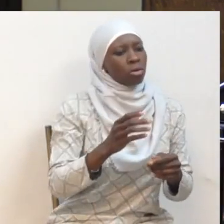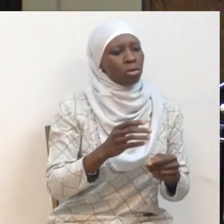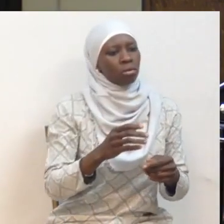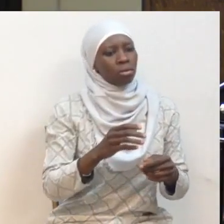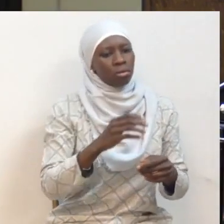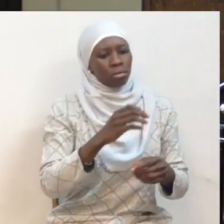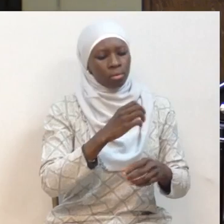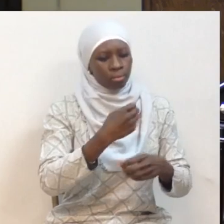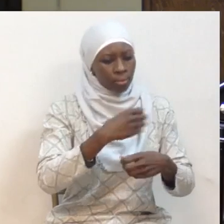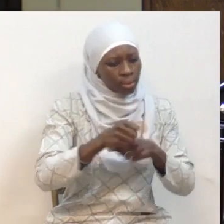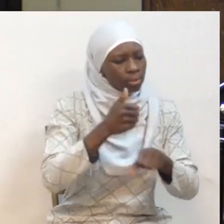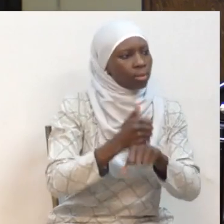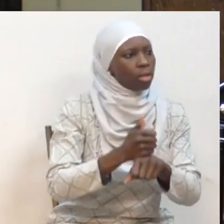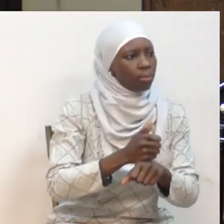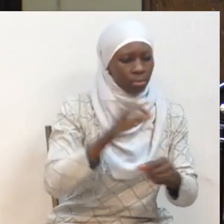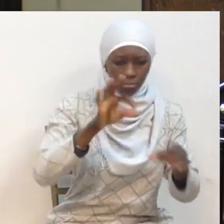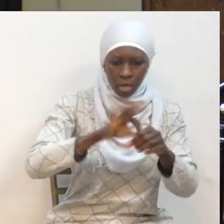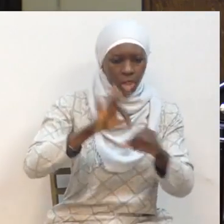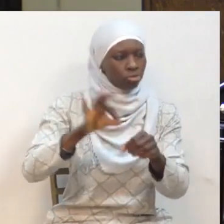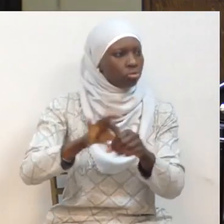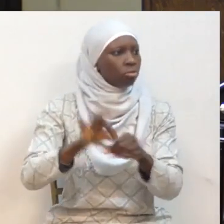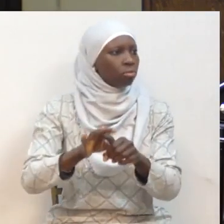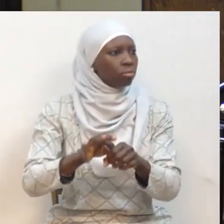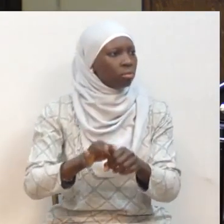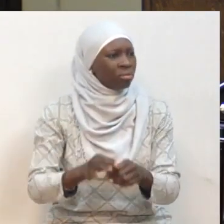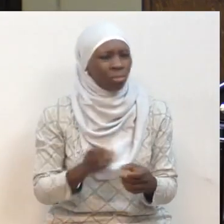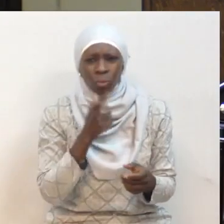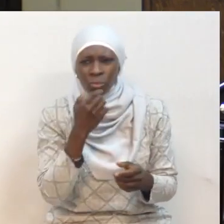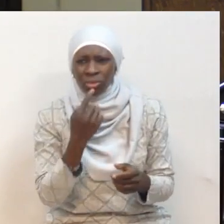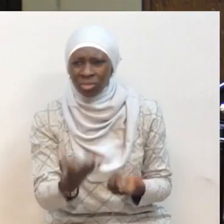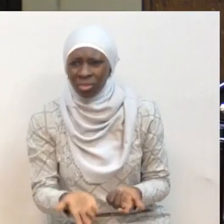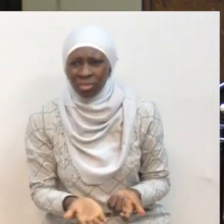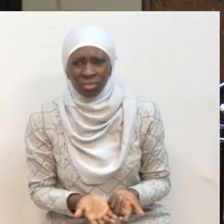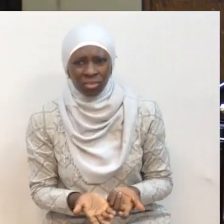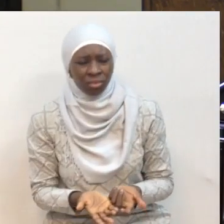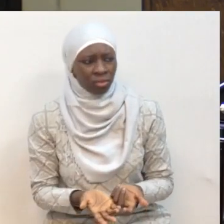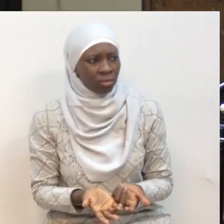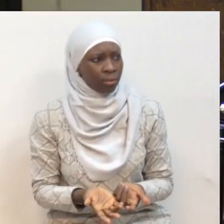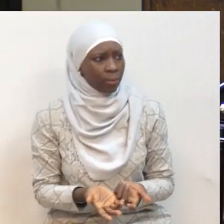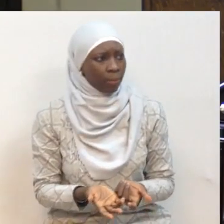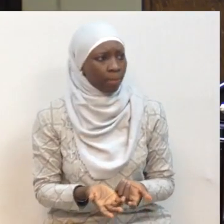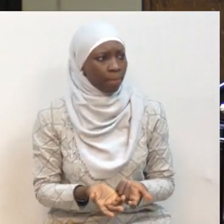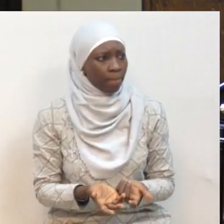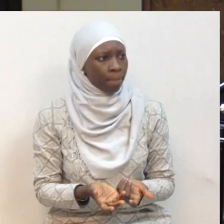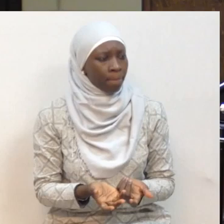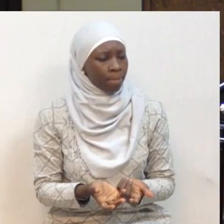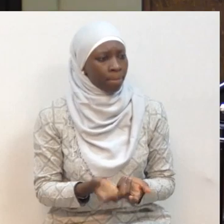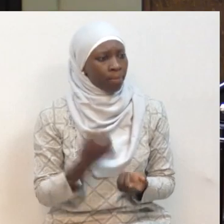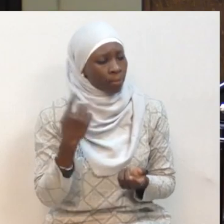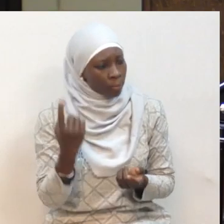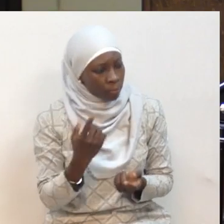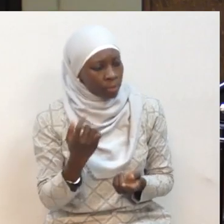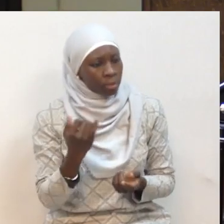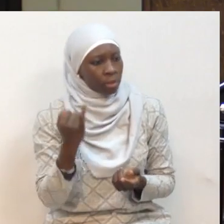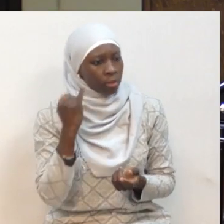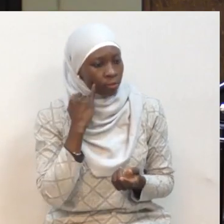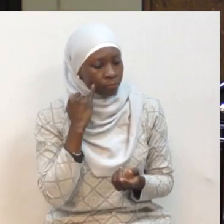Especially if you unleash the Armageddon of